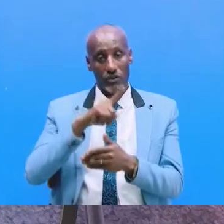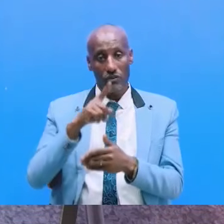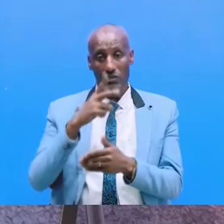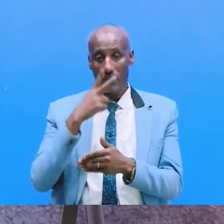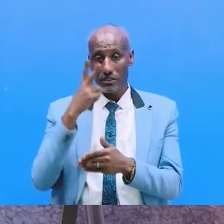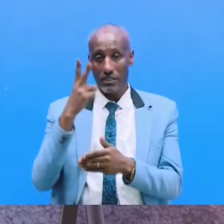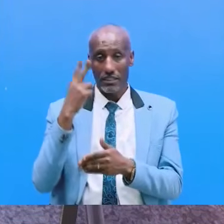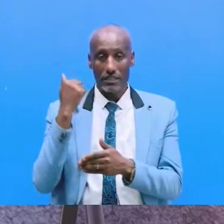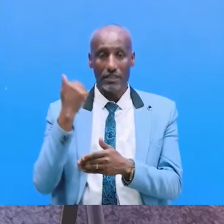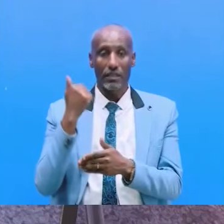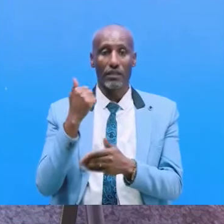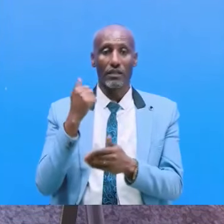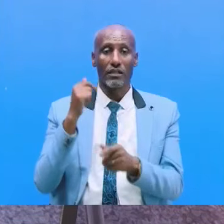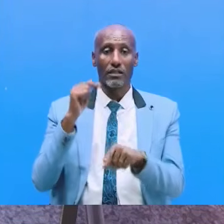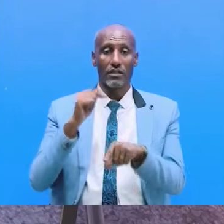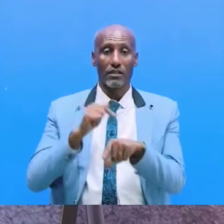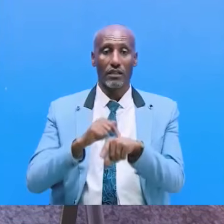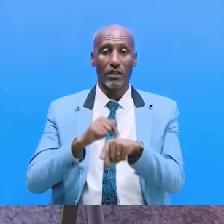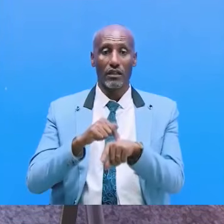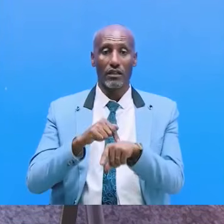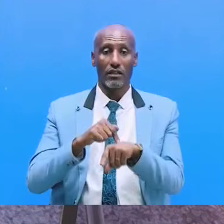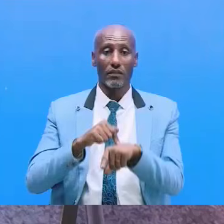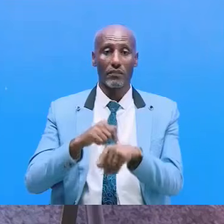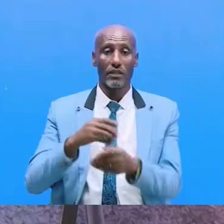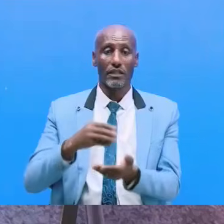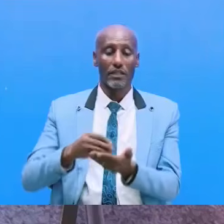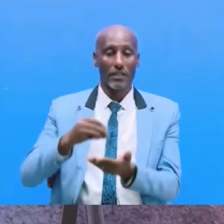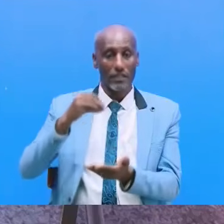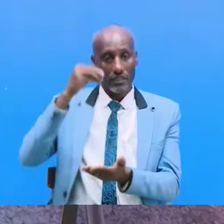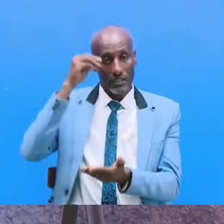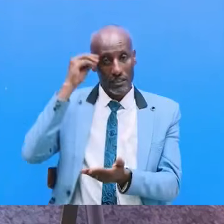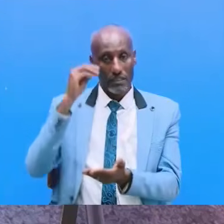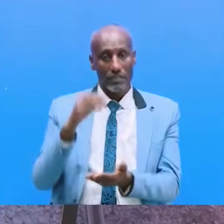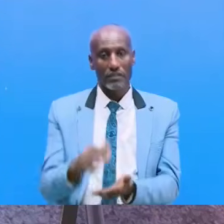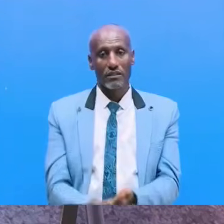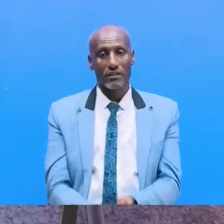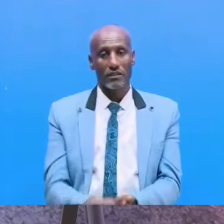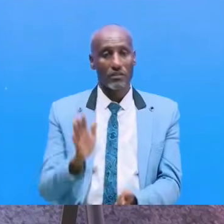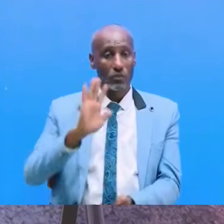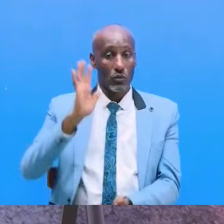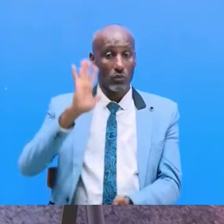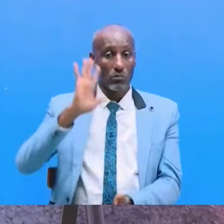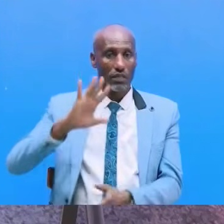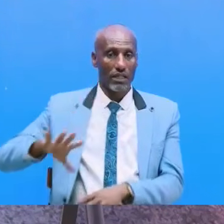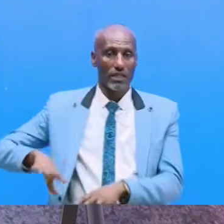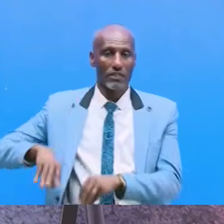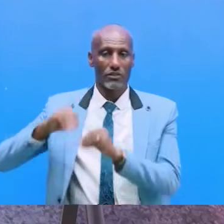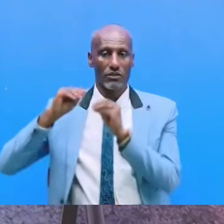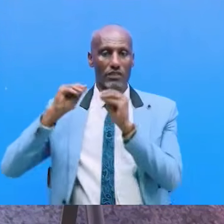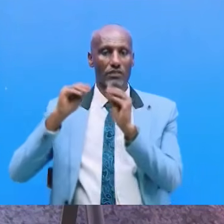the next time and the next lesson. We will see the next time. Goodbye, students.